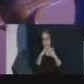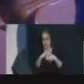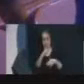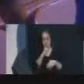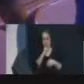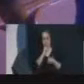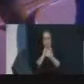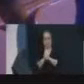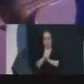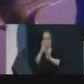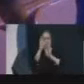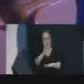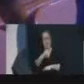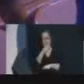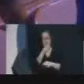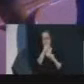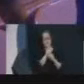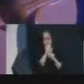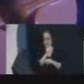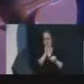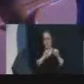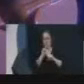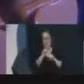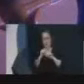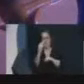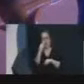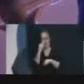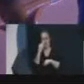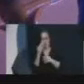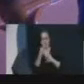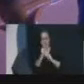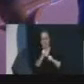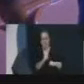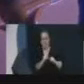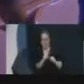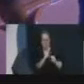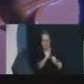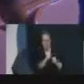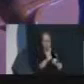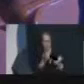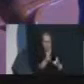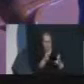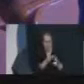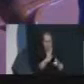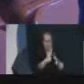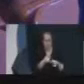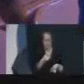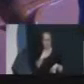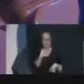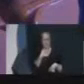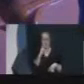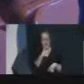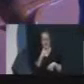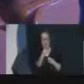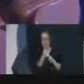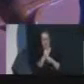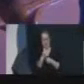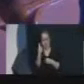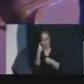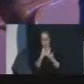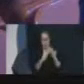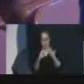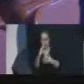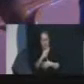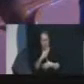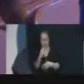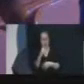things math and science. I realized that I could have stayed the course and helped my son push through, but I felt in my gut that he needed a year to review to